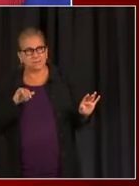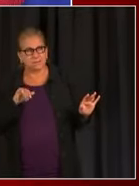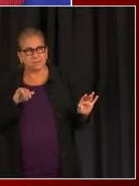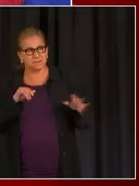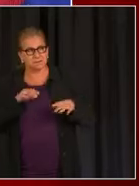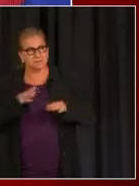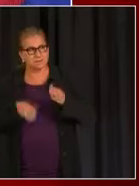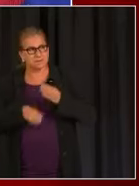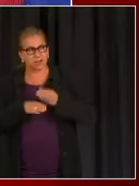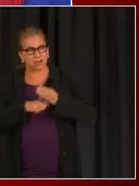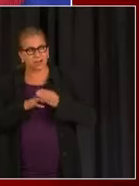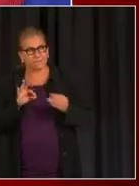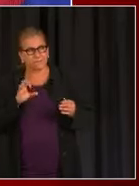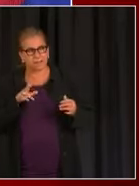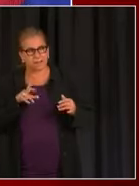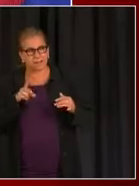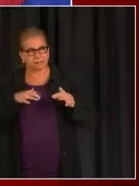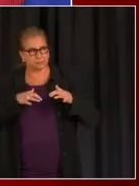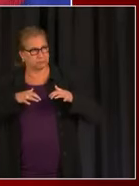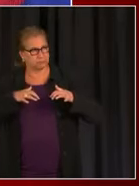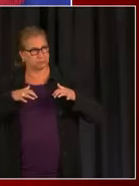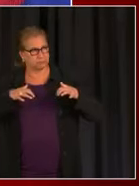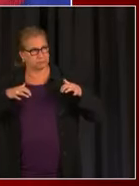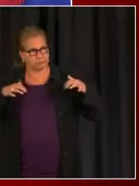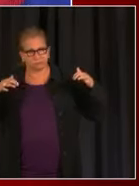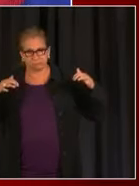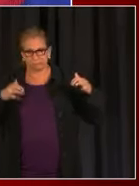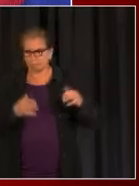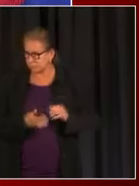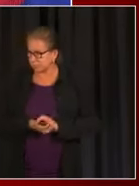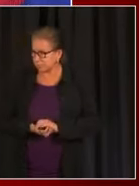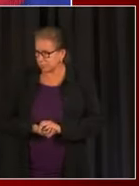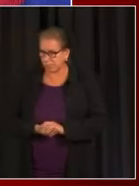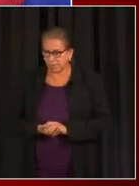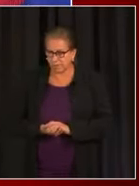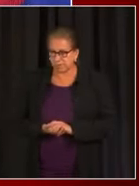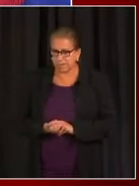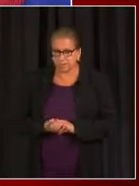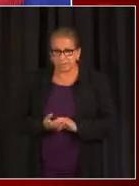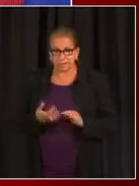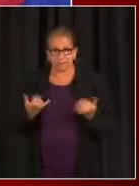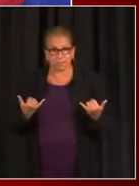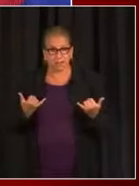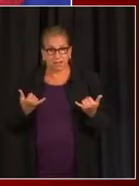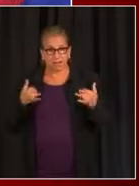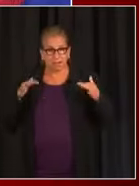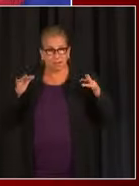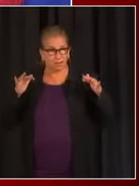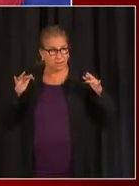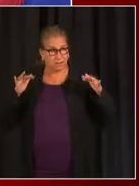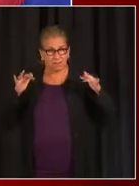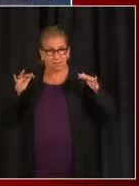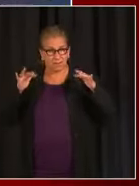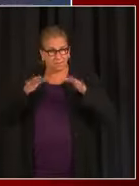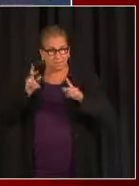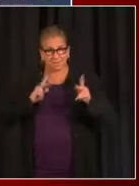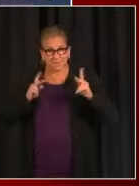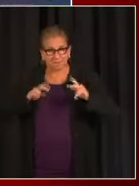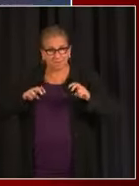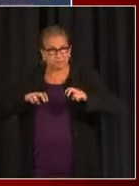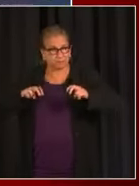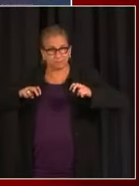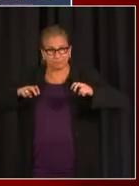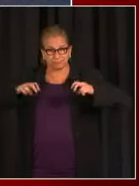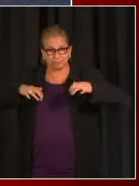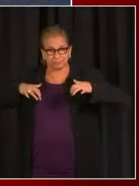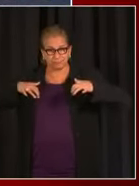Recommendations, but no requirements. Is that? That is correct, Sam. Right at this moment, large outdoor venues will not